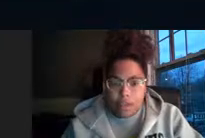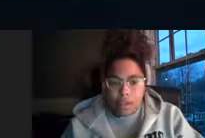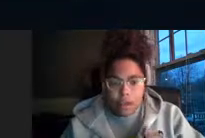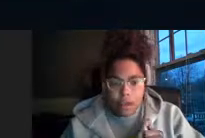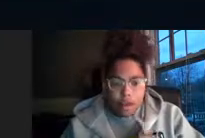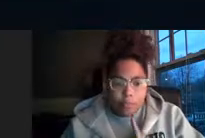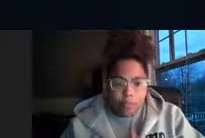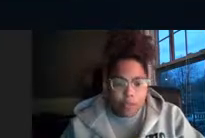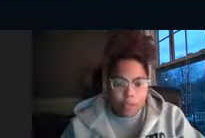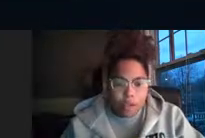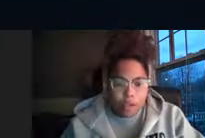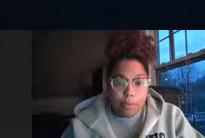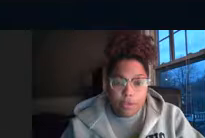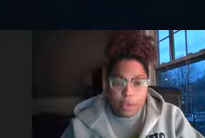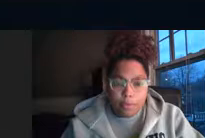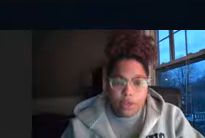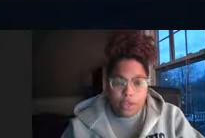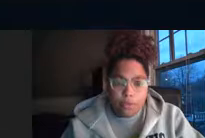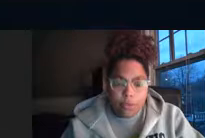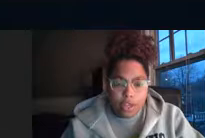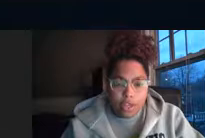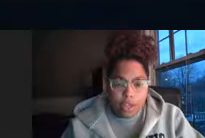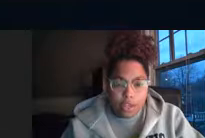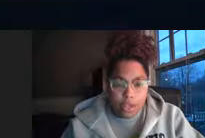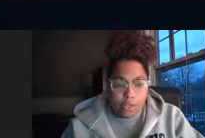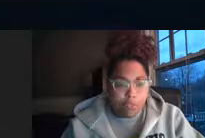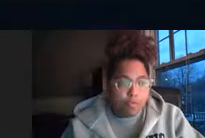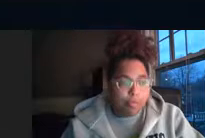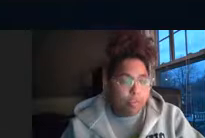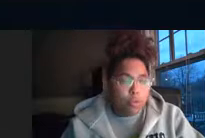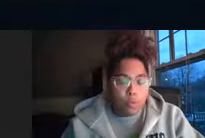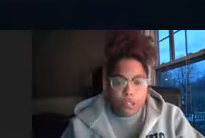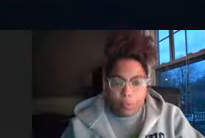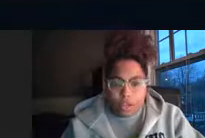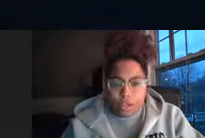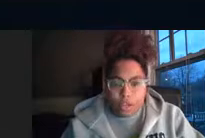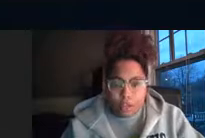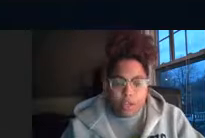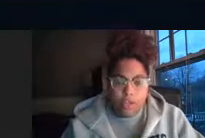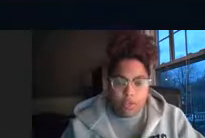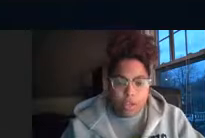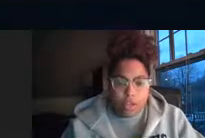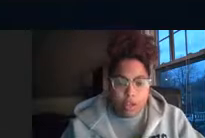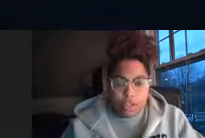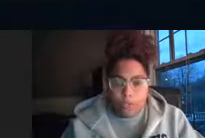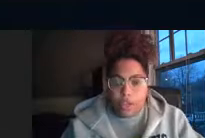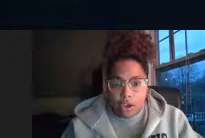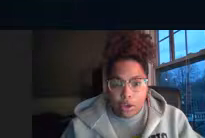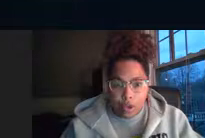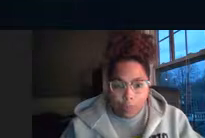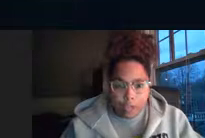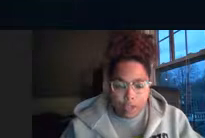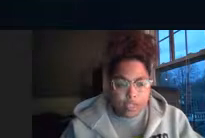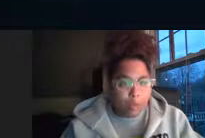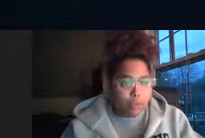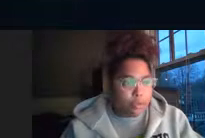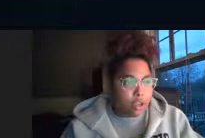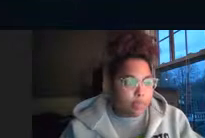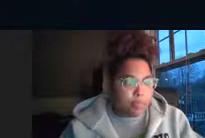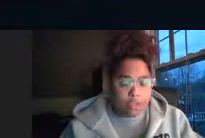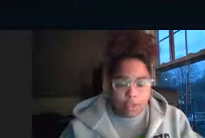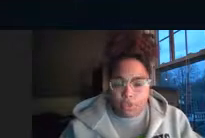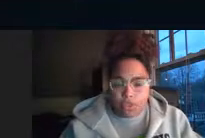teams, um, one mental health provider and one EMT who would respond to those mental health related calls without a weapon, because